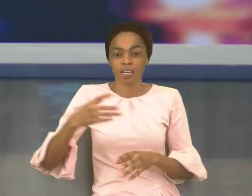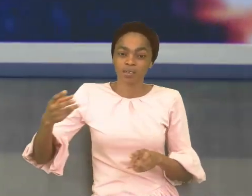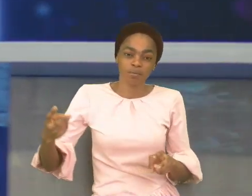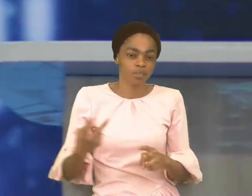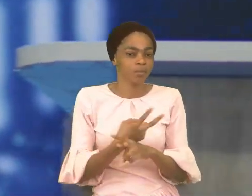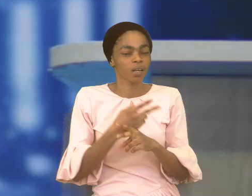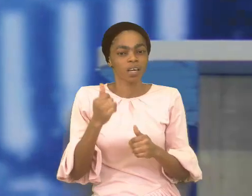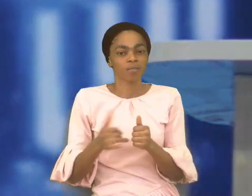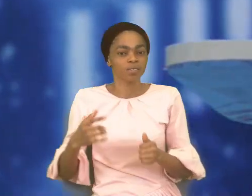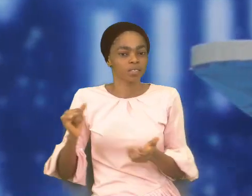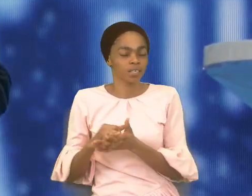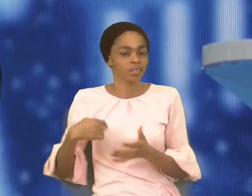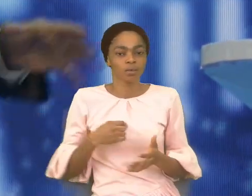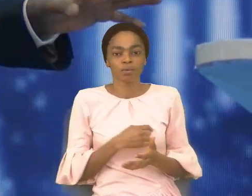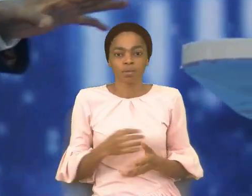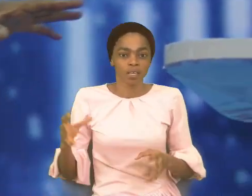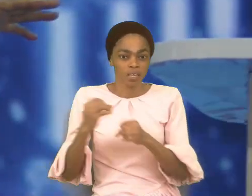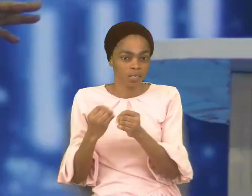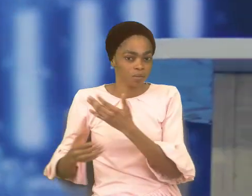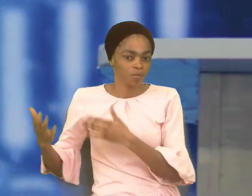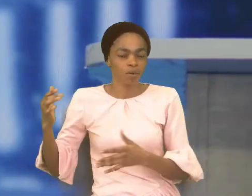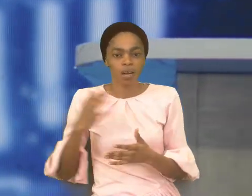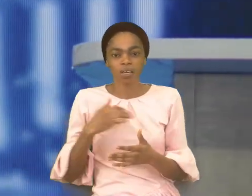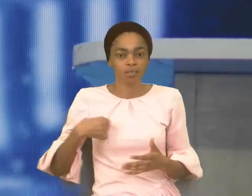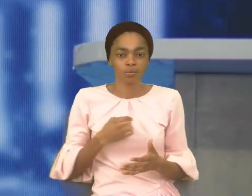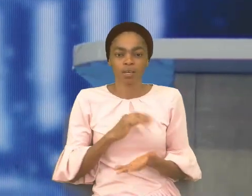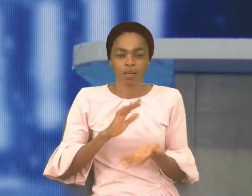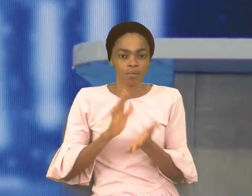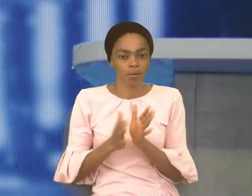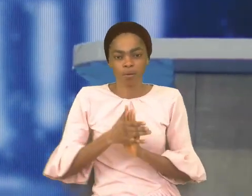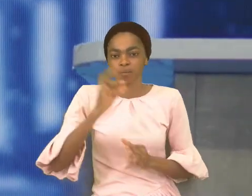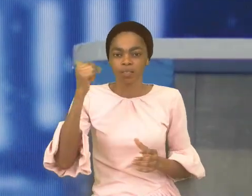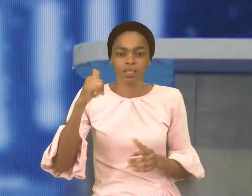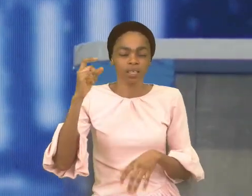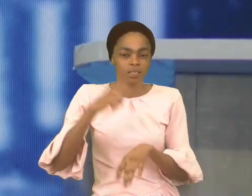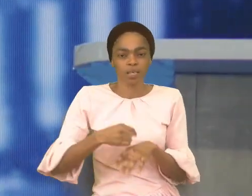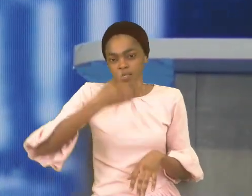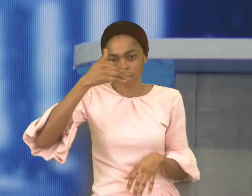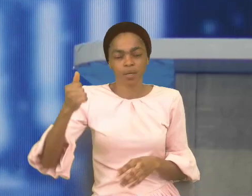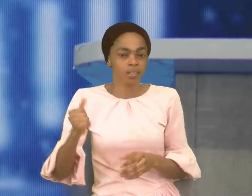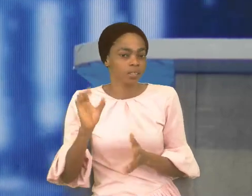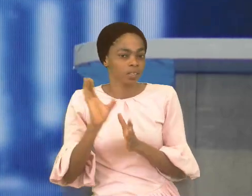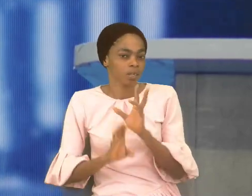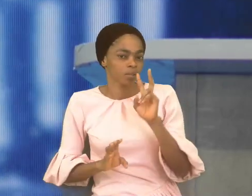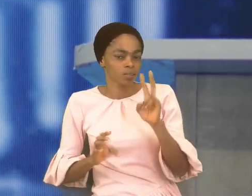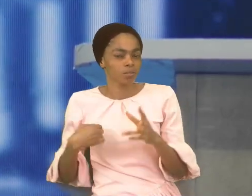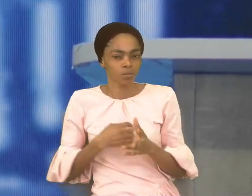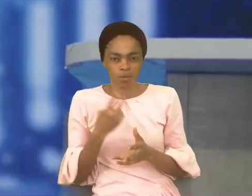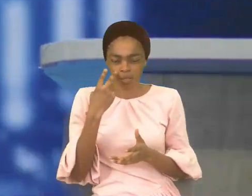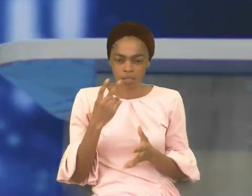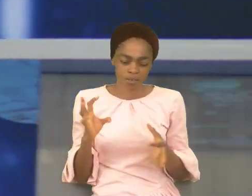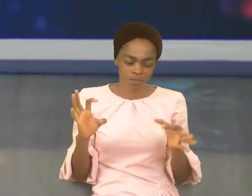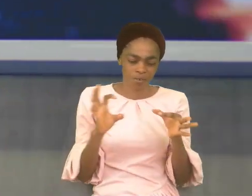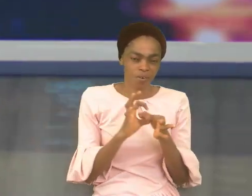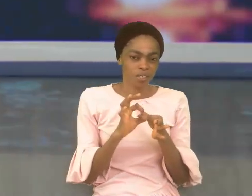2, we looked at the connection that we ought to have, the reconciliation we ought to have. We